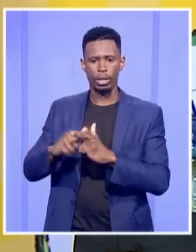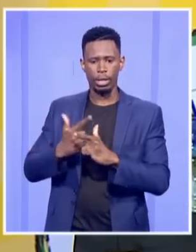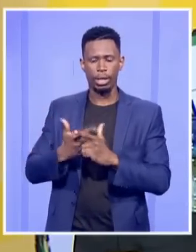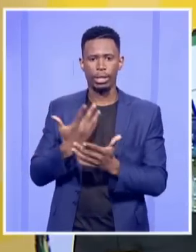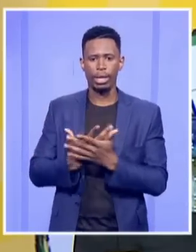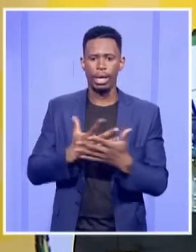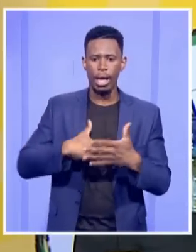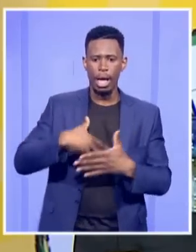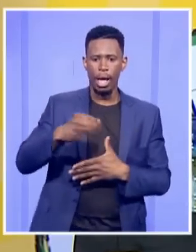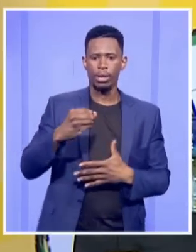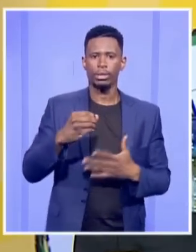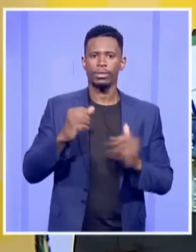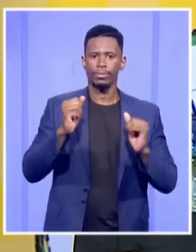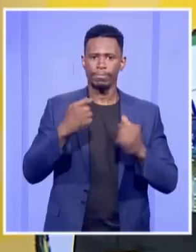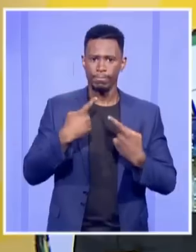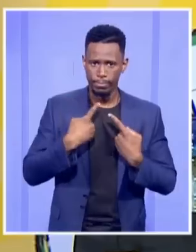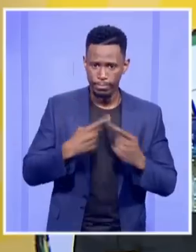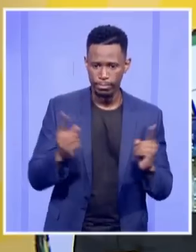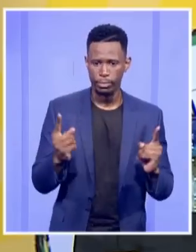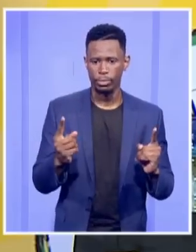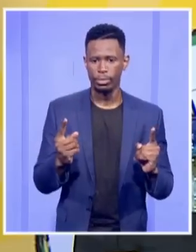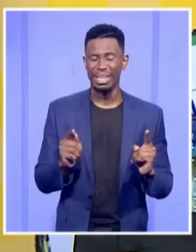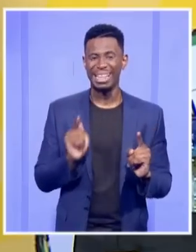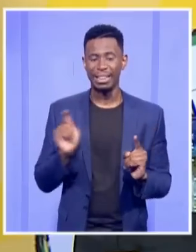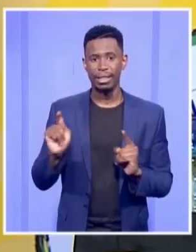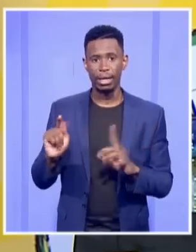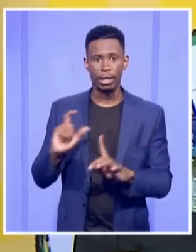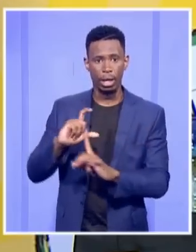This long-standing culture has not changed.